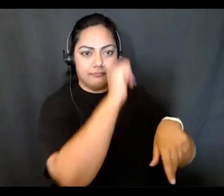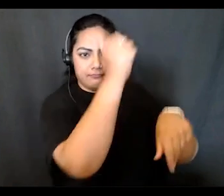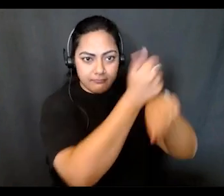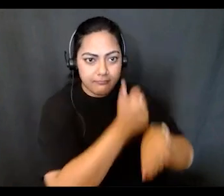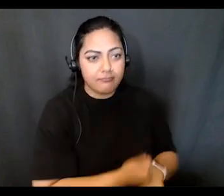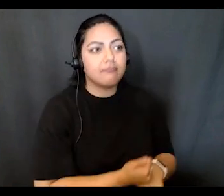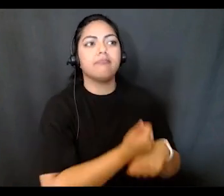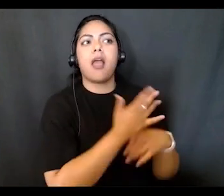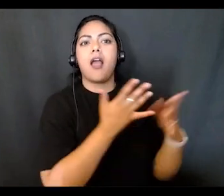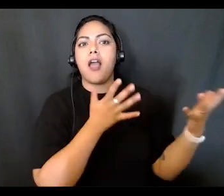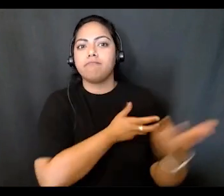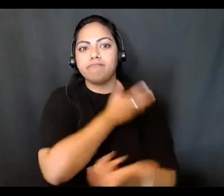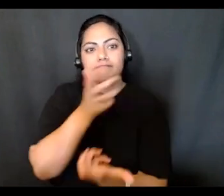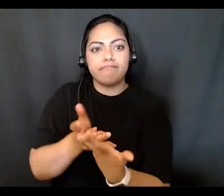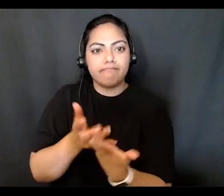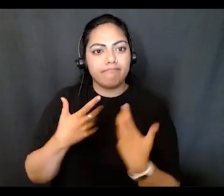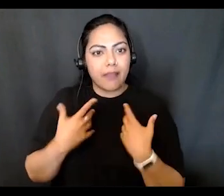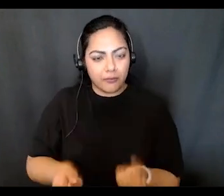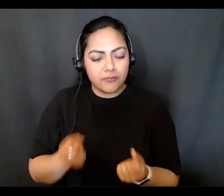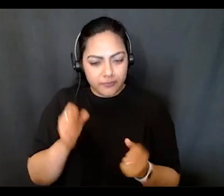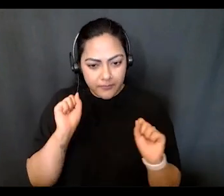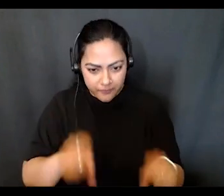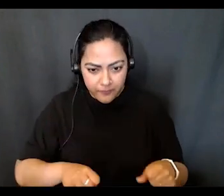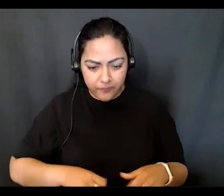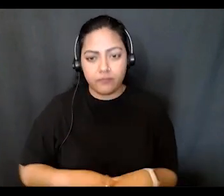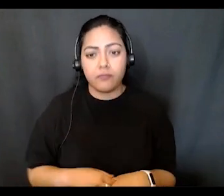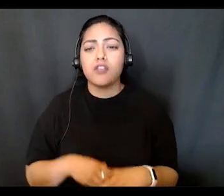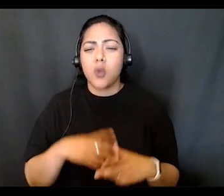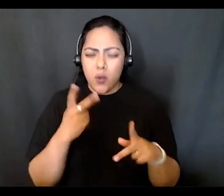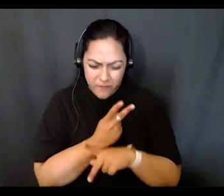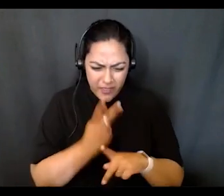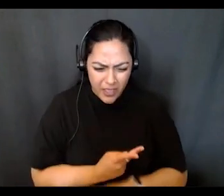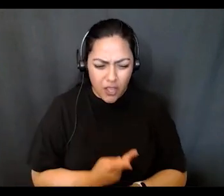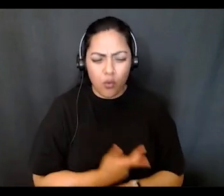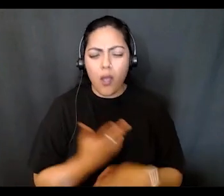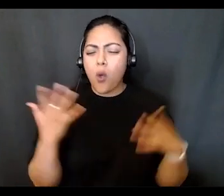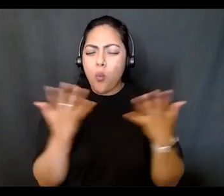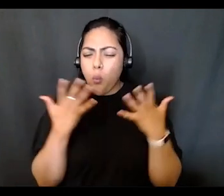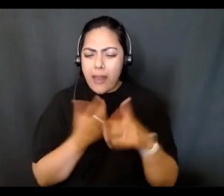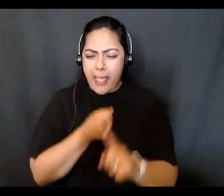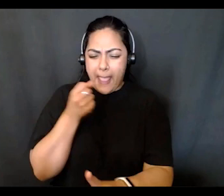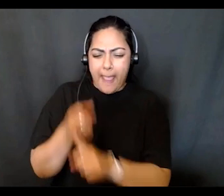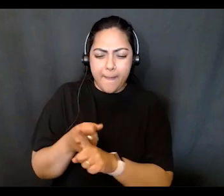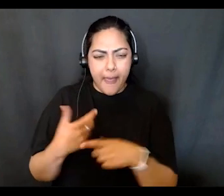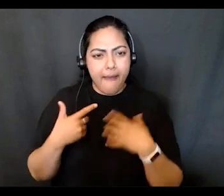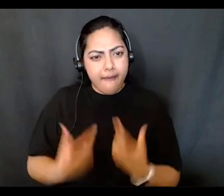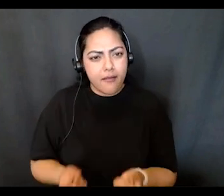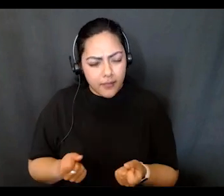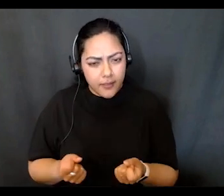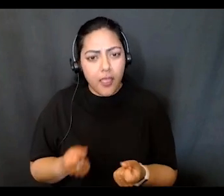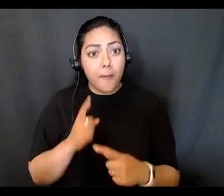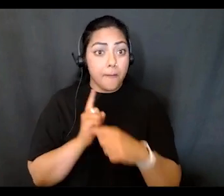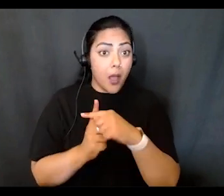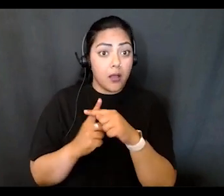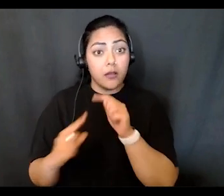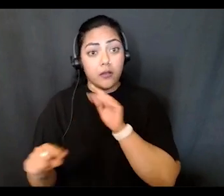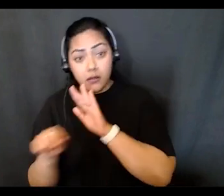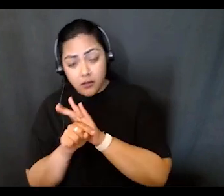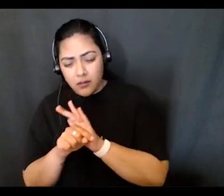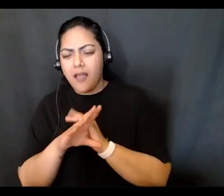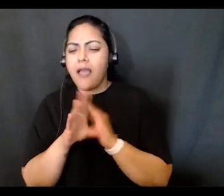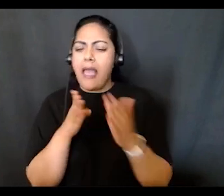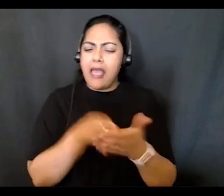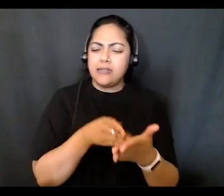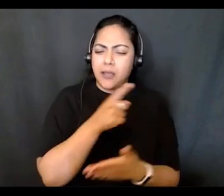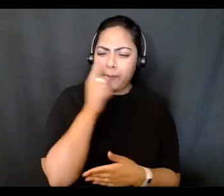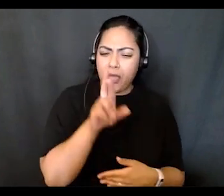to understand how these determinants impact the health of communities, being able to talk about how anti-Black racism